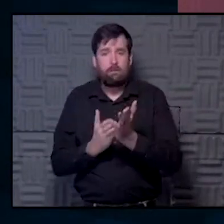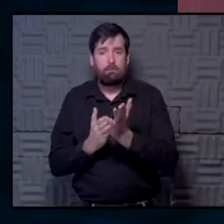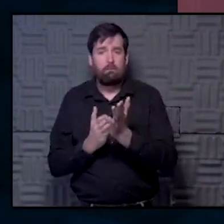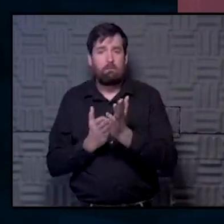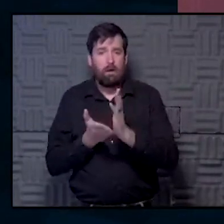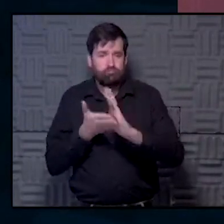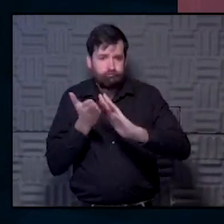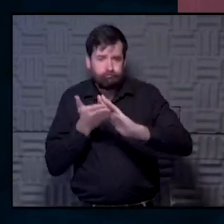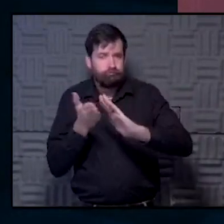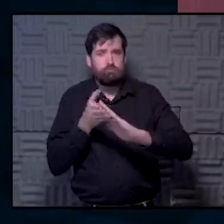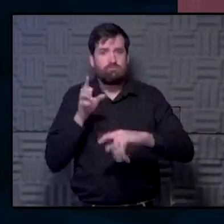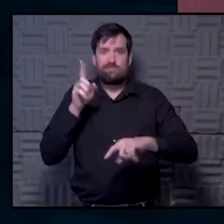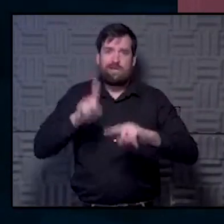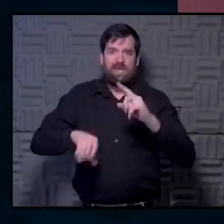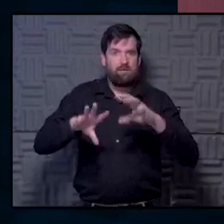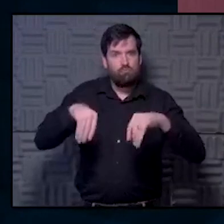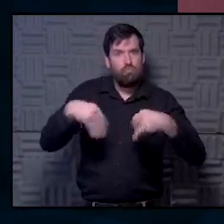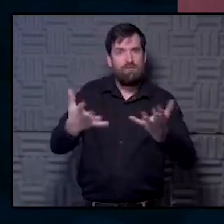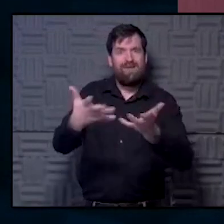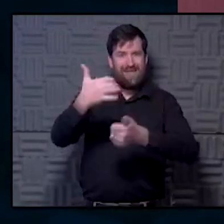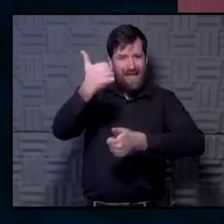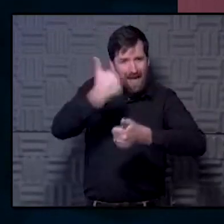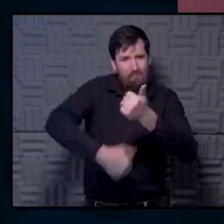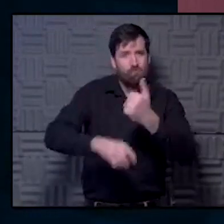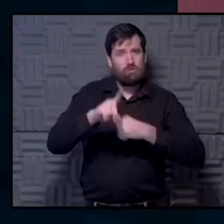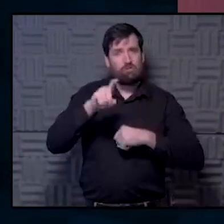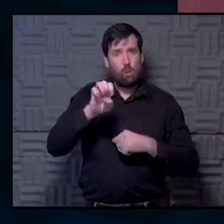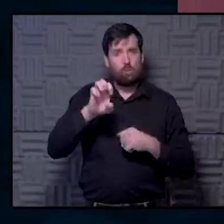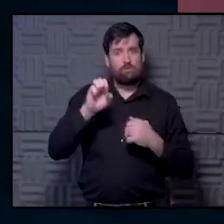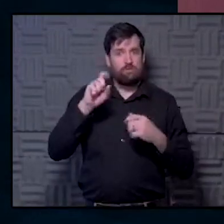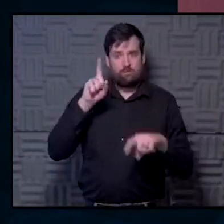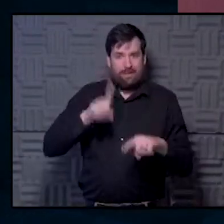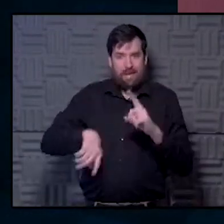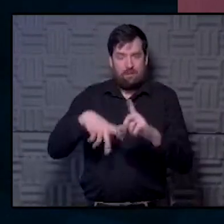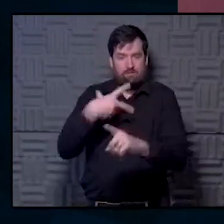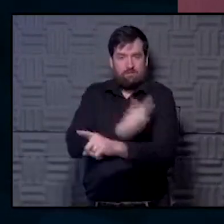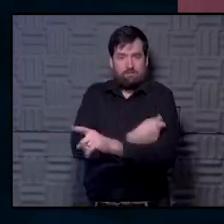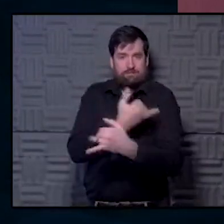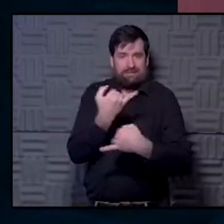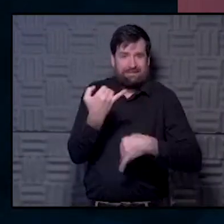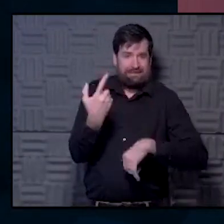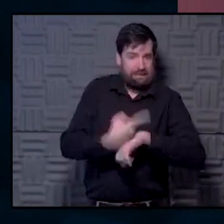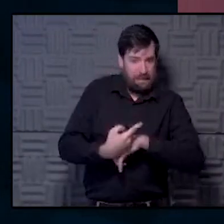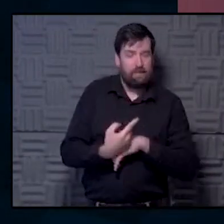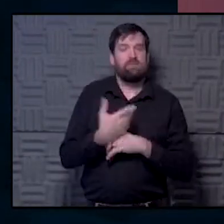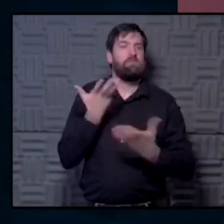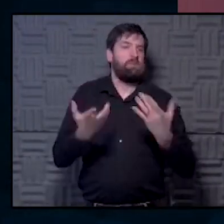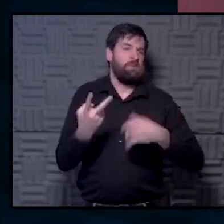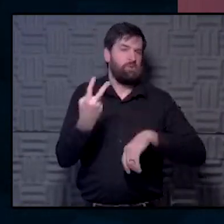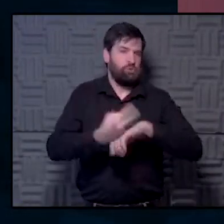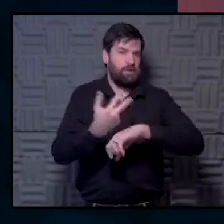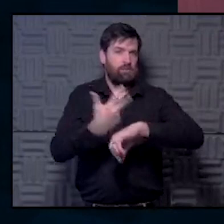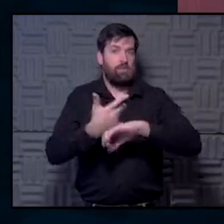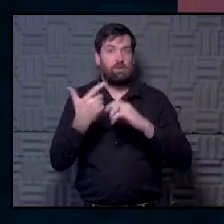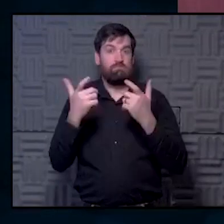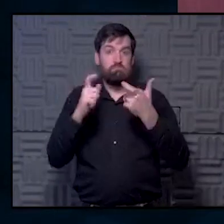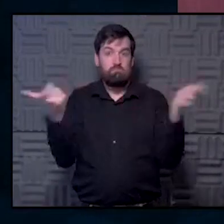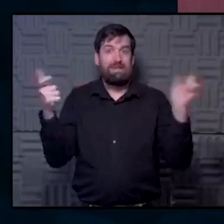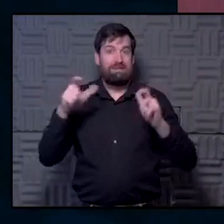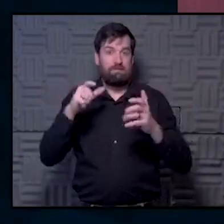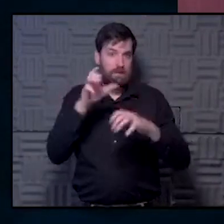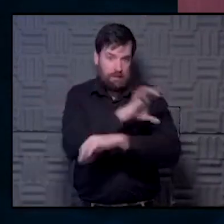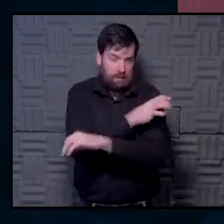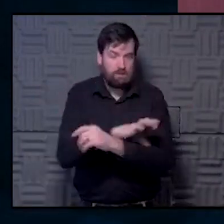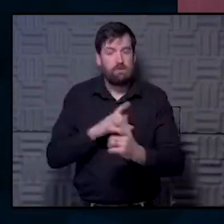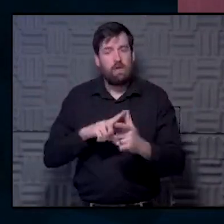time. We can't give every dose that we get today. We can't give it today. It may take us 2 or 3 days, even with large-scale clinics. And then